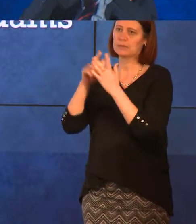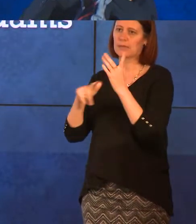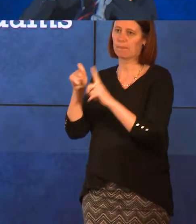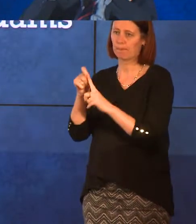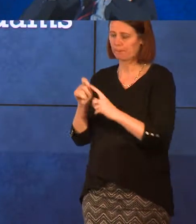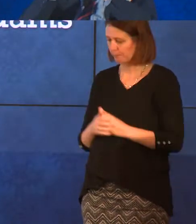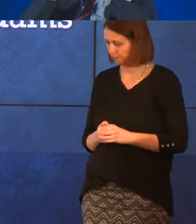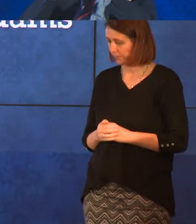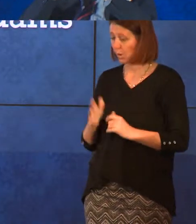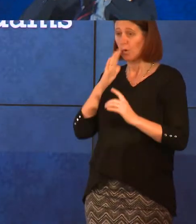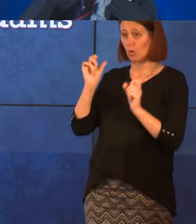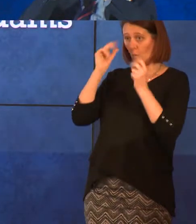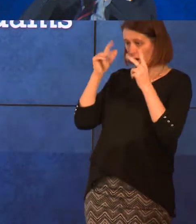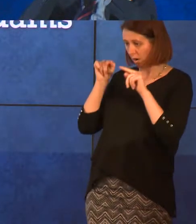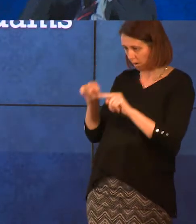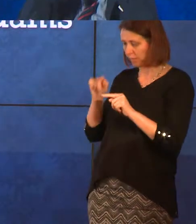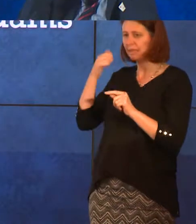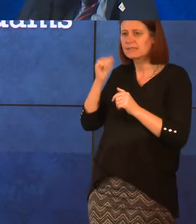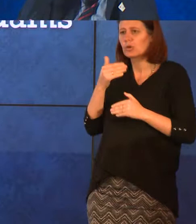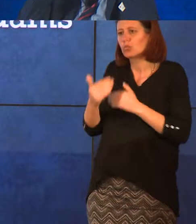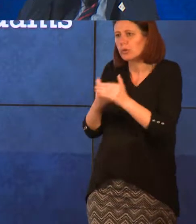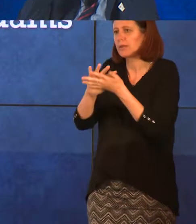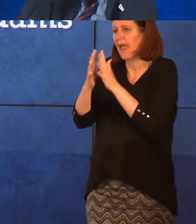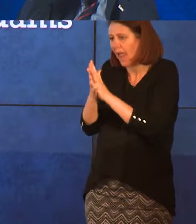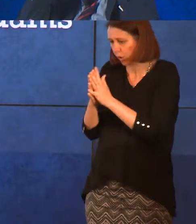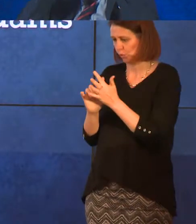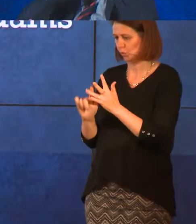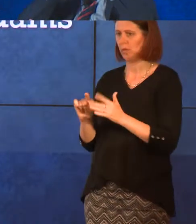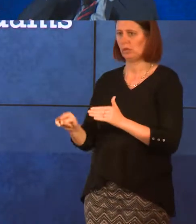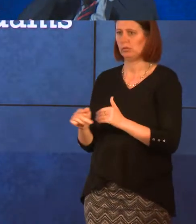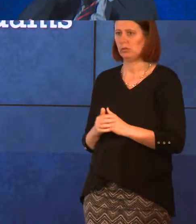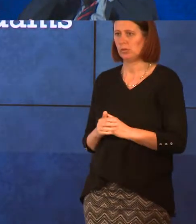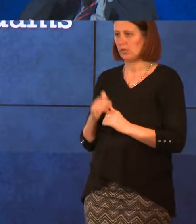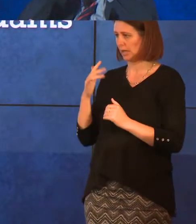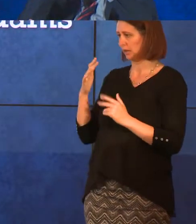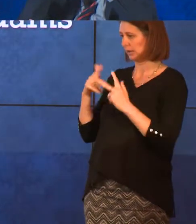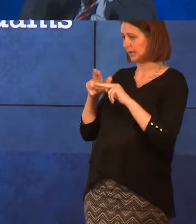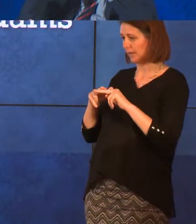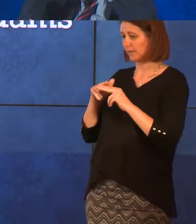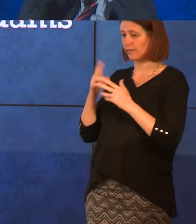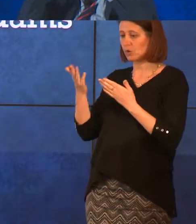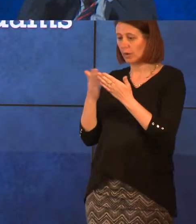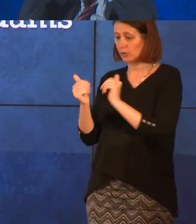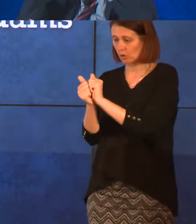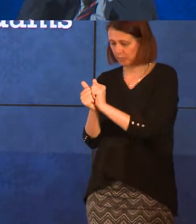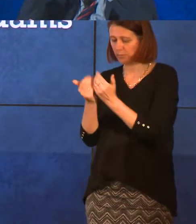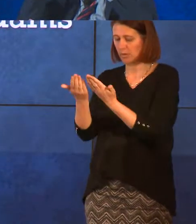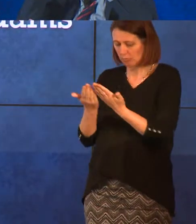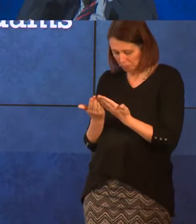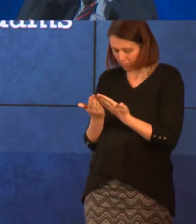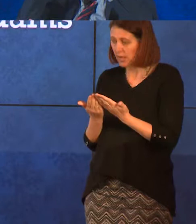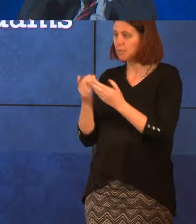once you are aware of that, there's obviously still a process of how you go about that, and whether service agreement providers are also aware